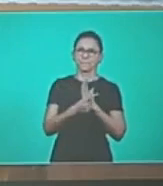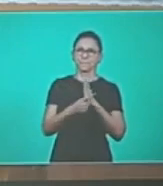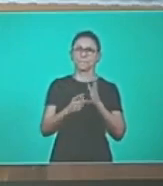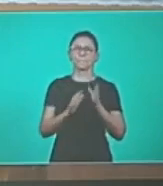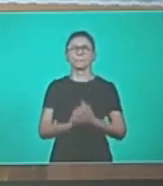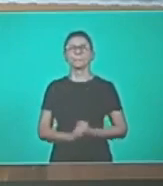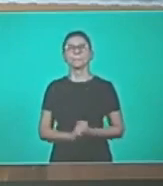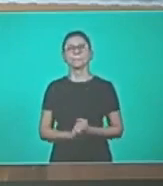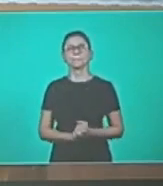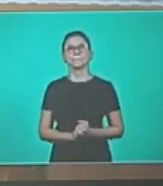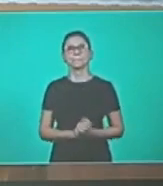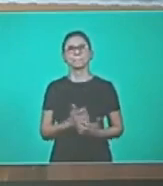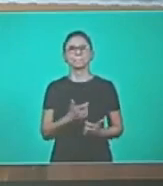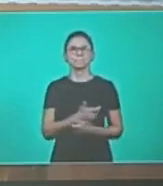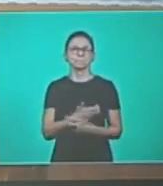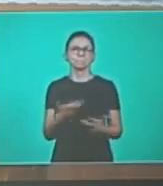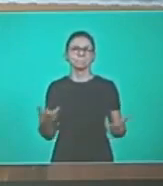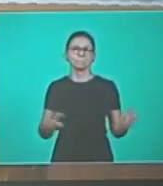parable.